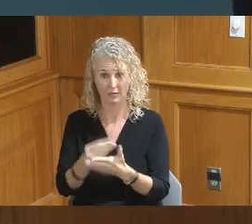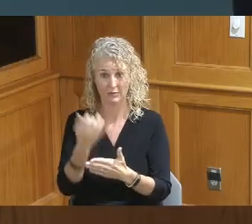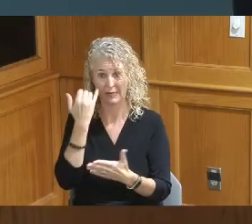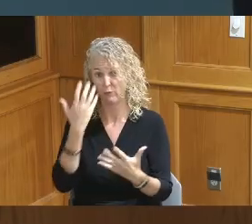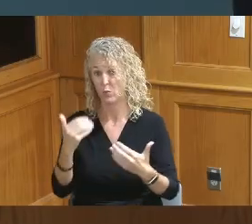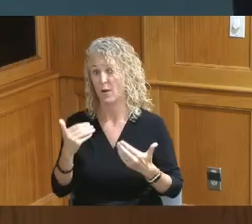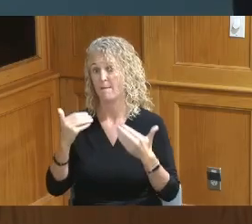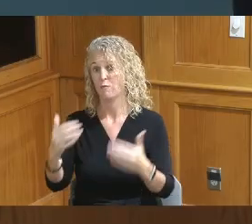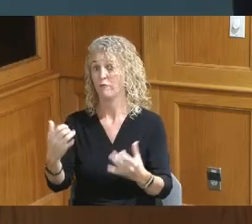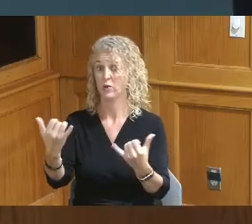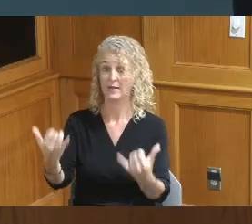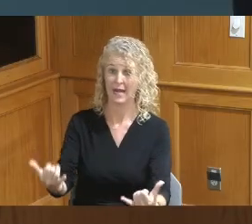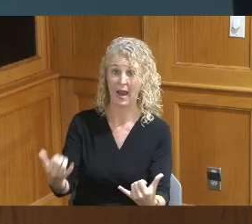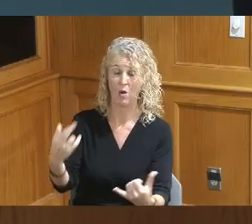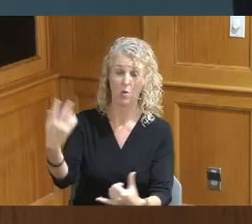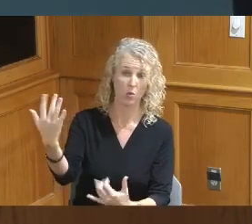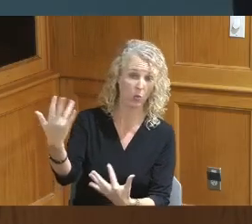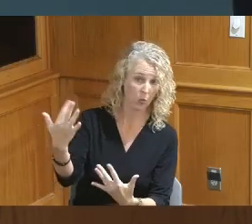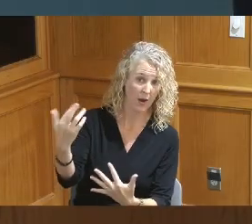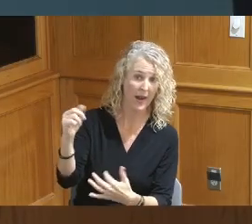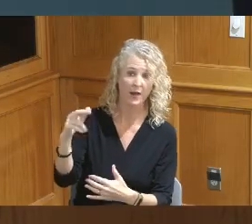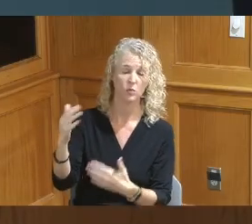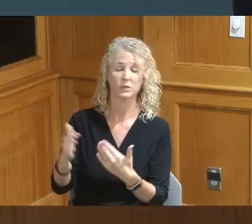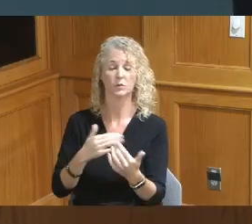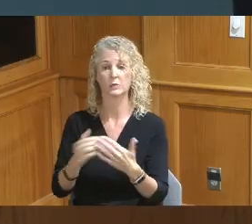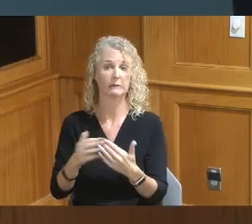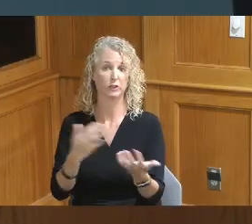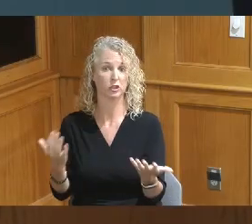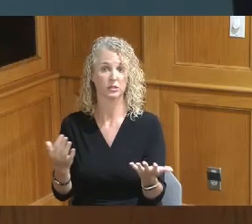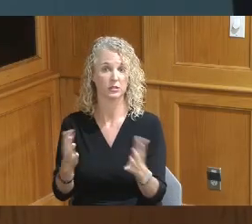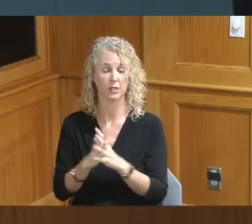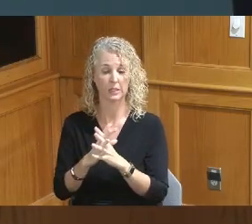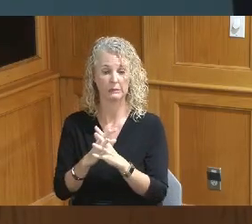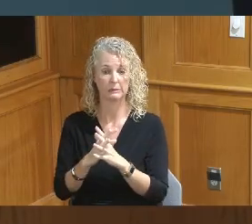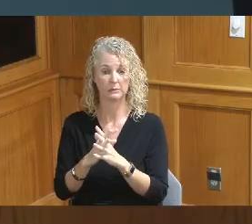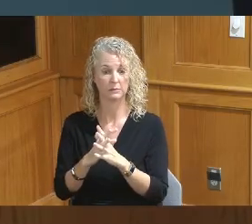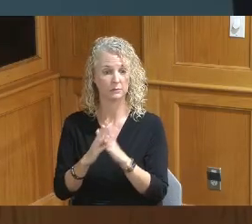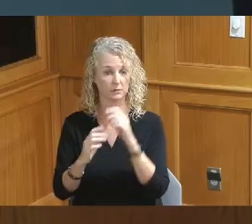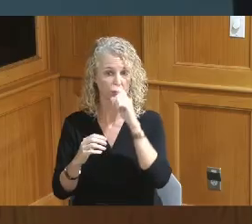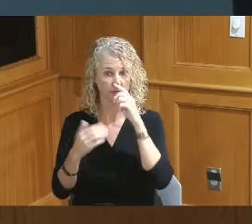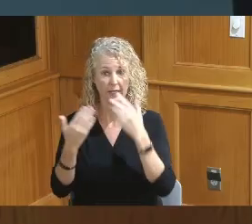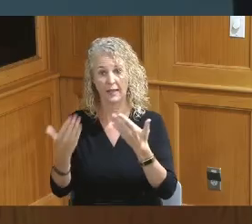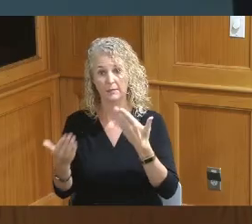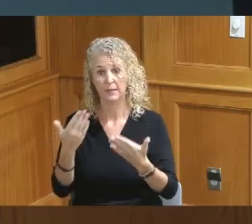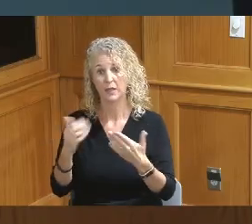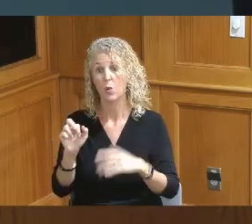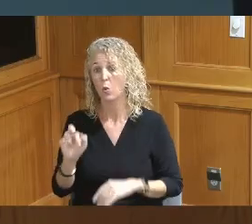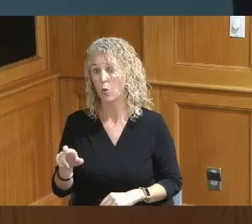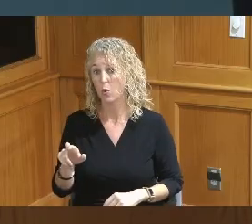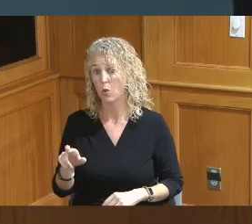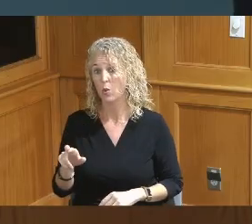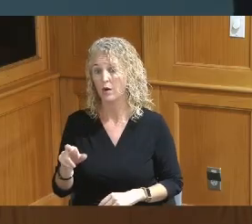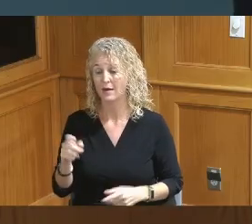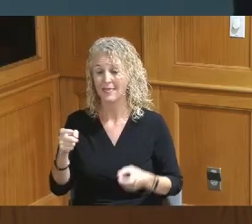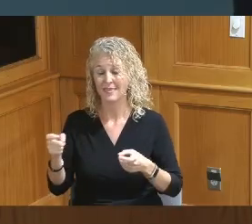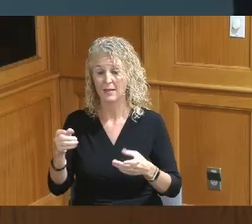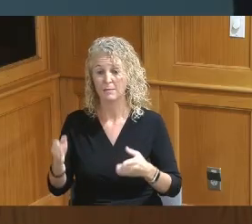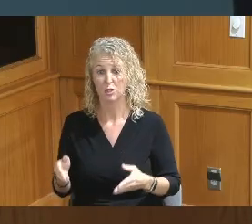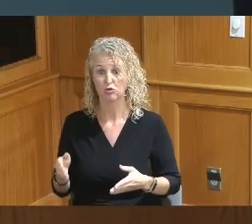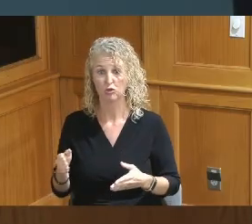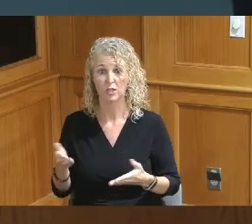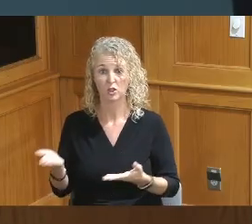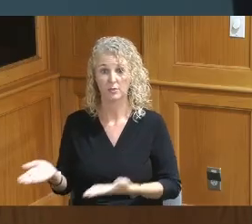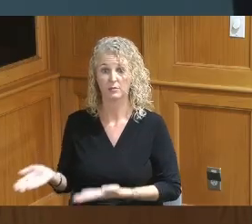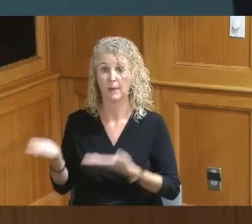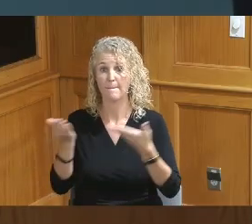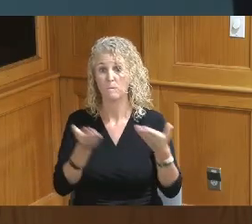move forward now and wait until that drop dead date and then continue to make a decision, or have the administration